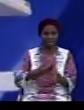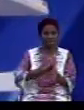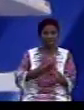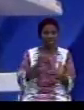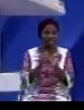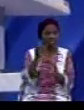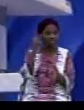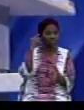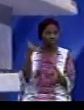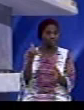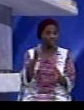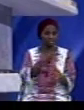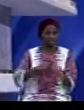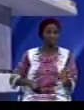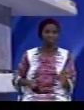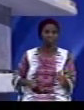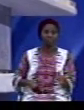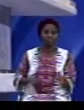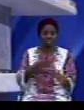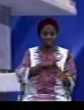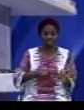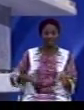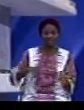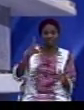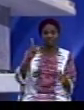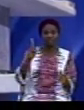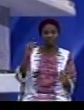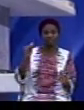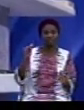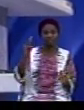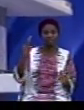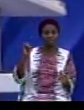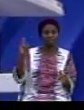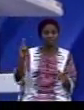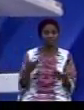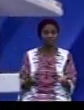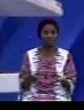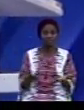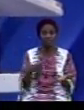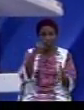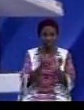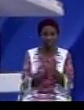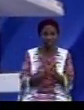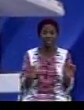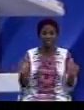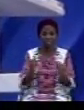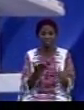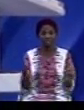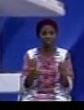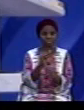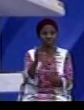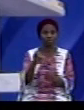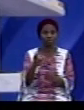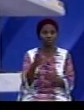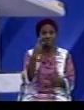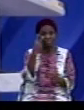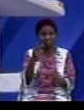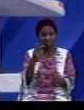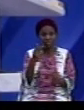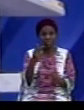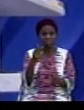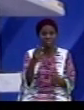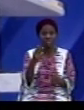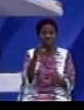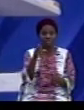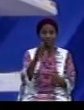a king, the King David. And if the King David said that, the same thing with you. Behold, you were shapen in